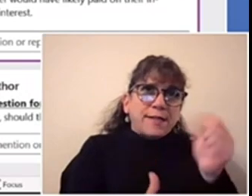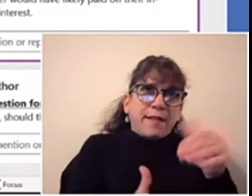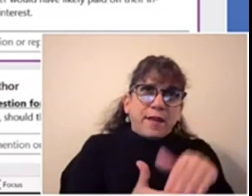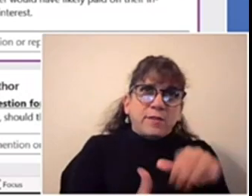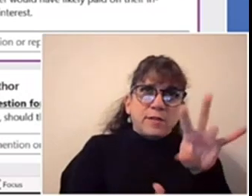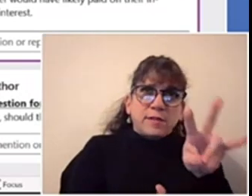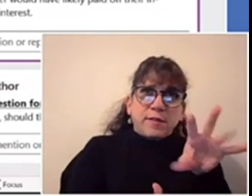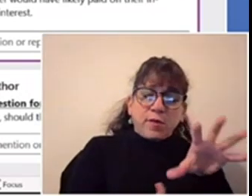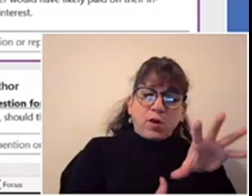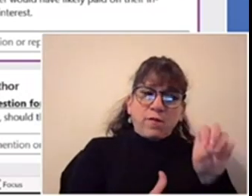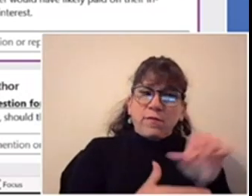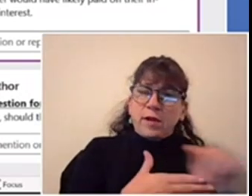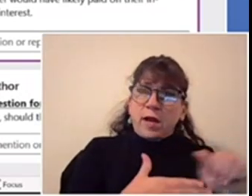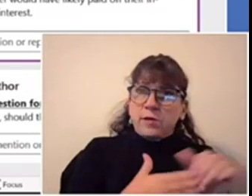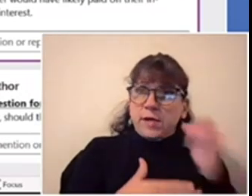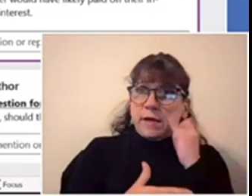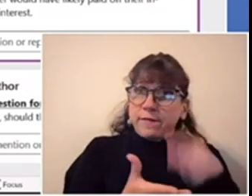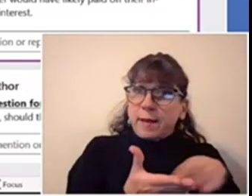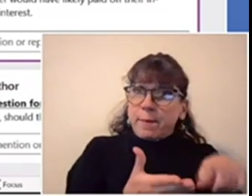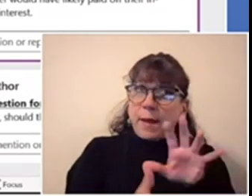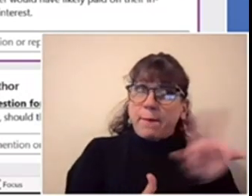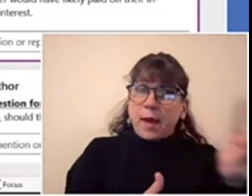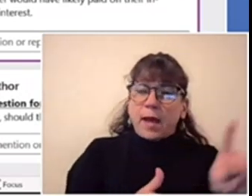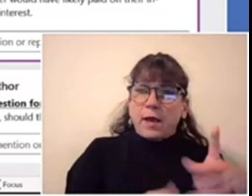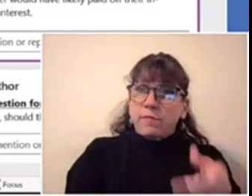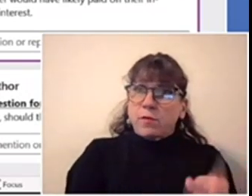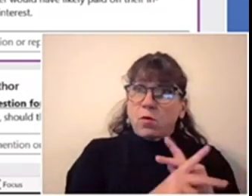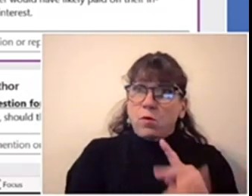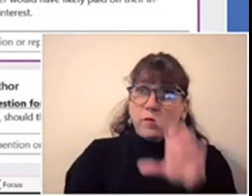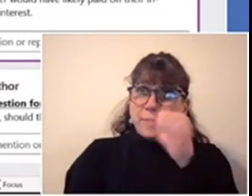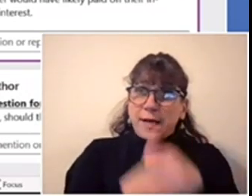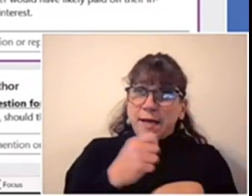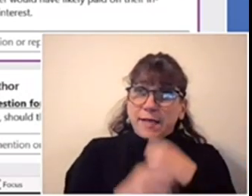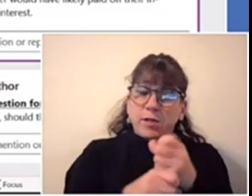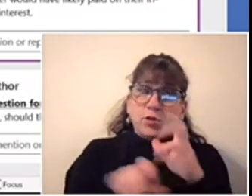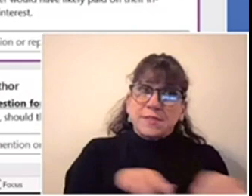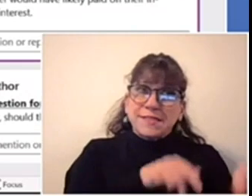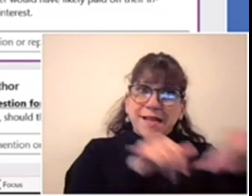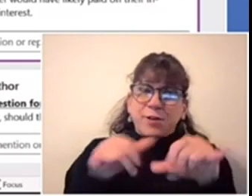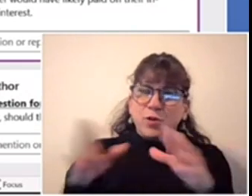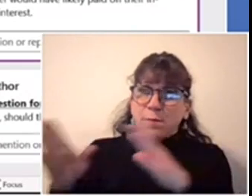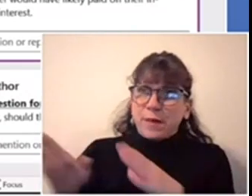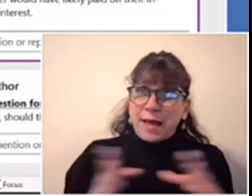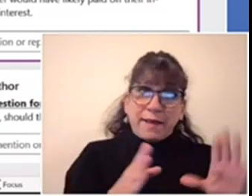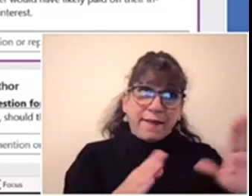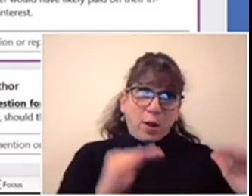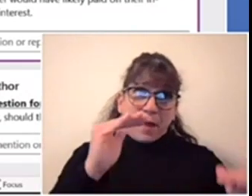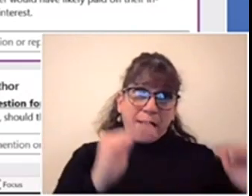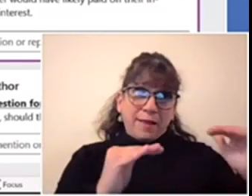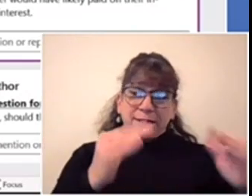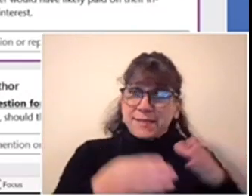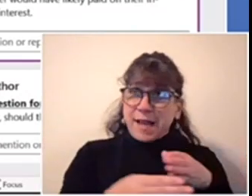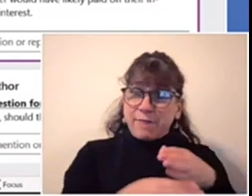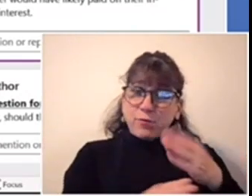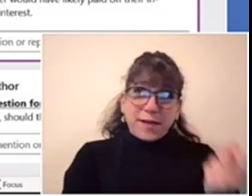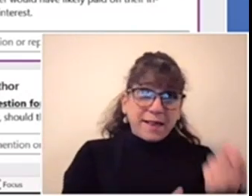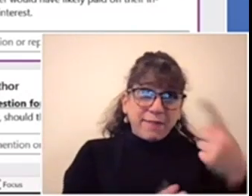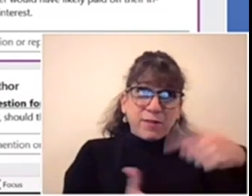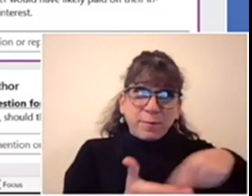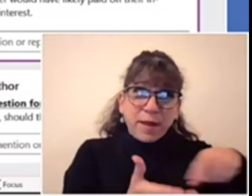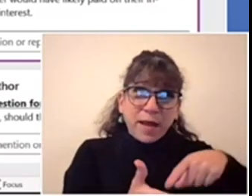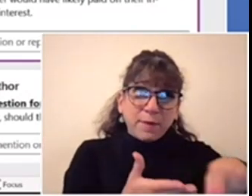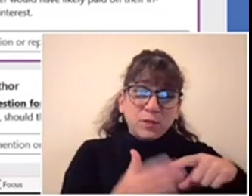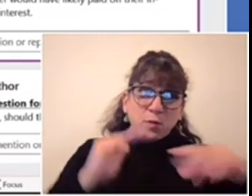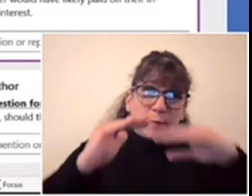$10,750. If they repaid that amount back on the 10-year standard plan, their balance after making 11 payments would fall